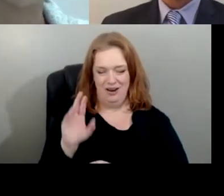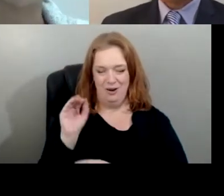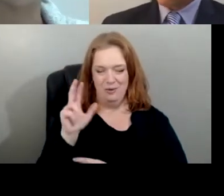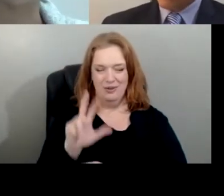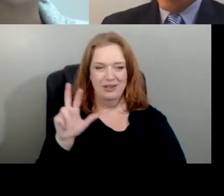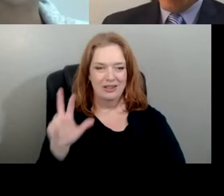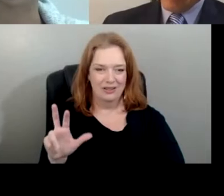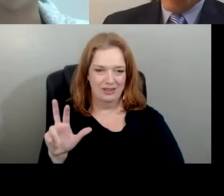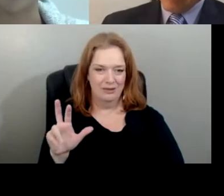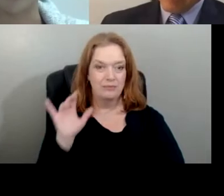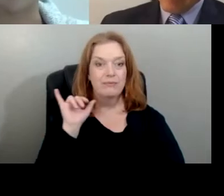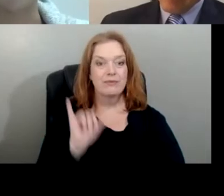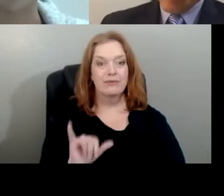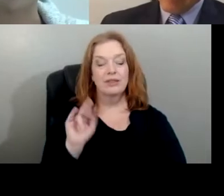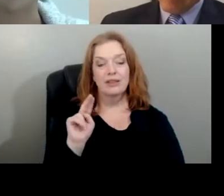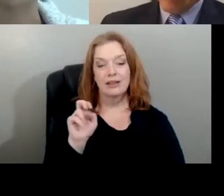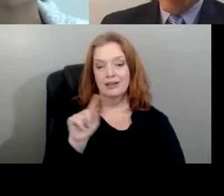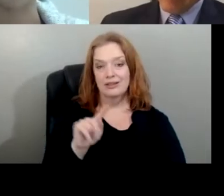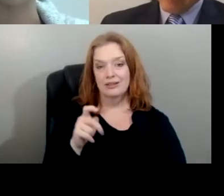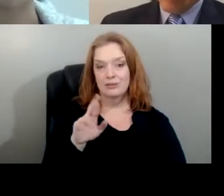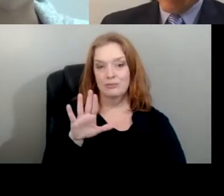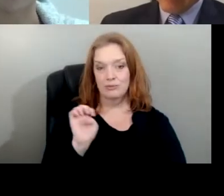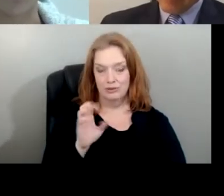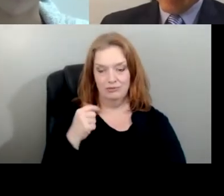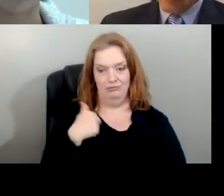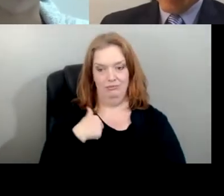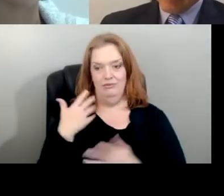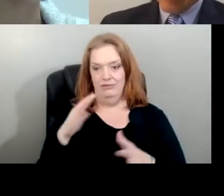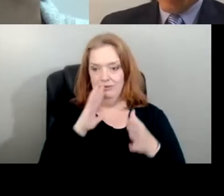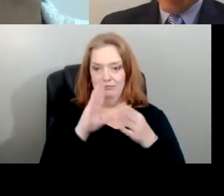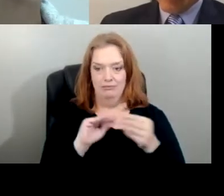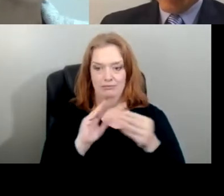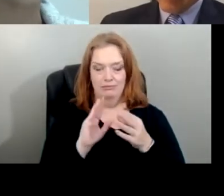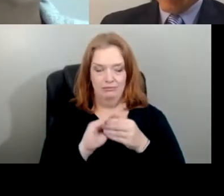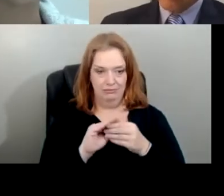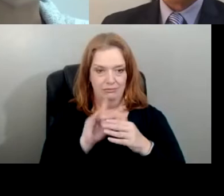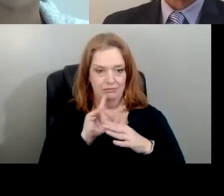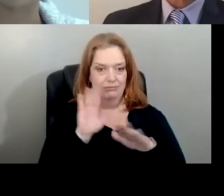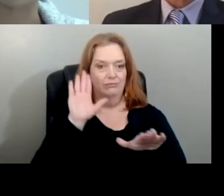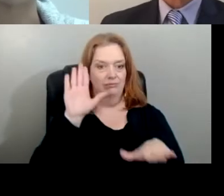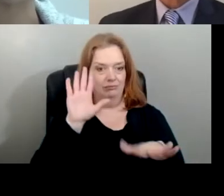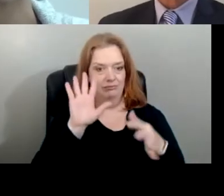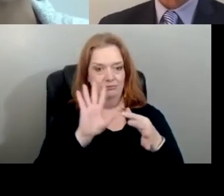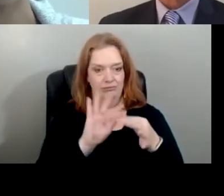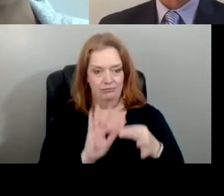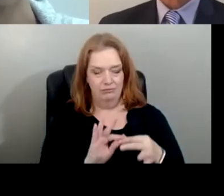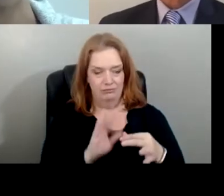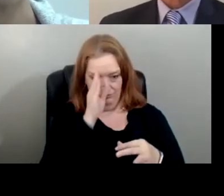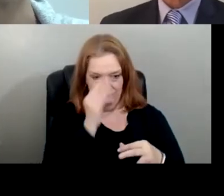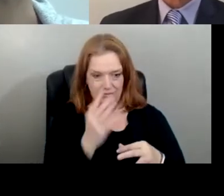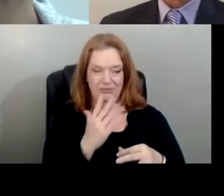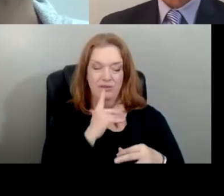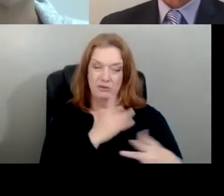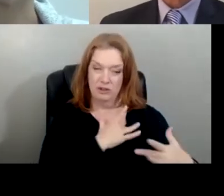where the Nez Perce tribe and myself have provided a testimony basically expressing the concerns,